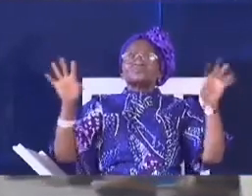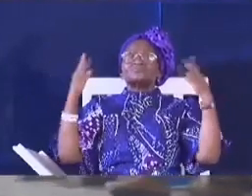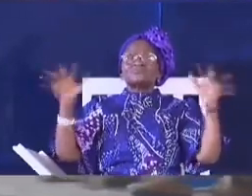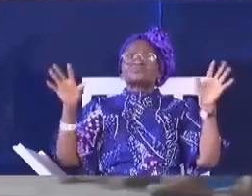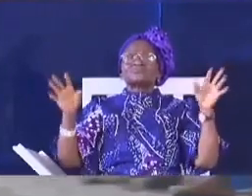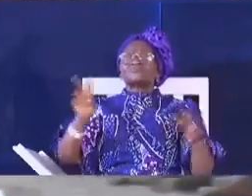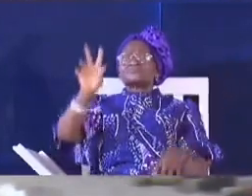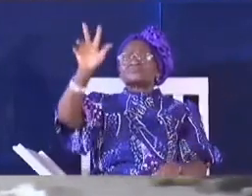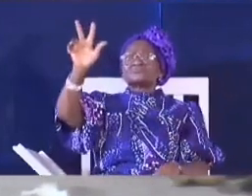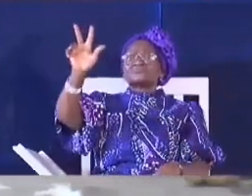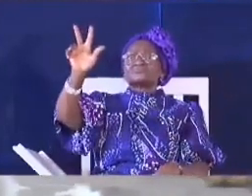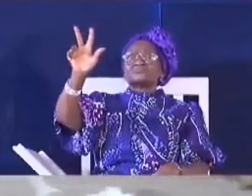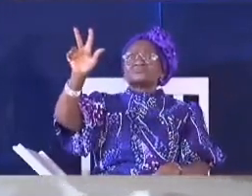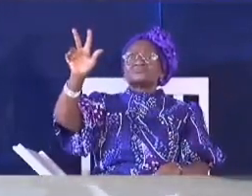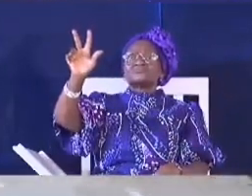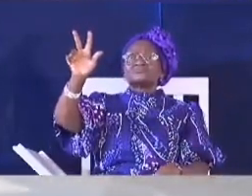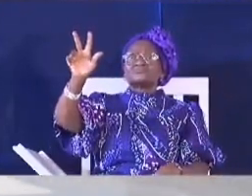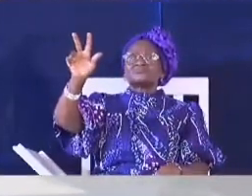1, 2, 3.